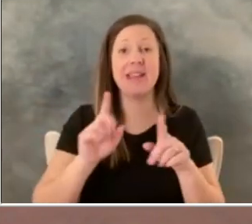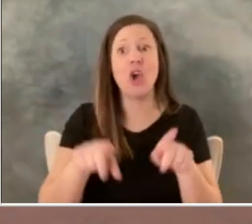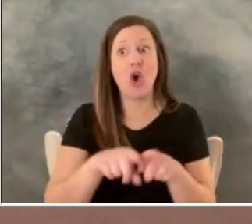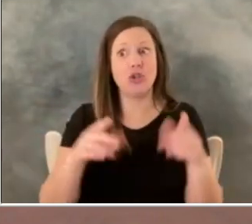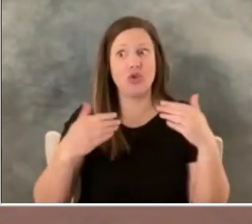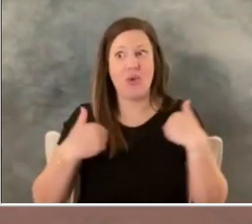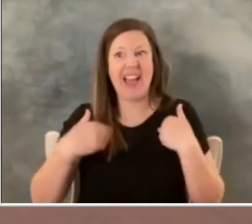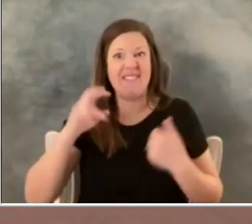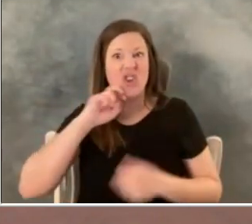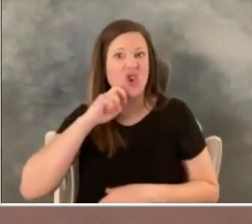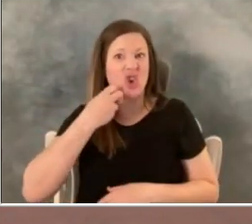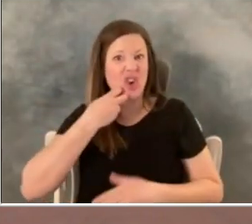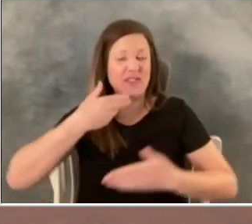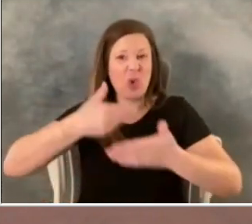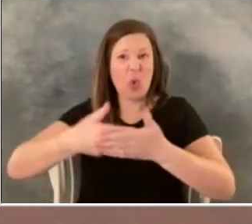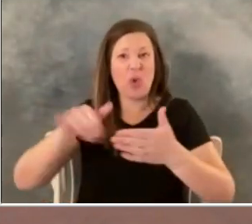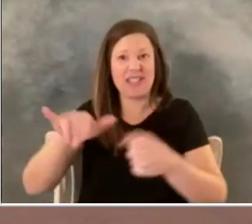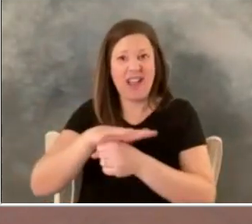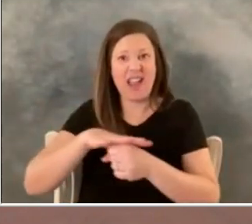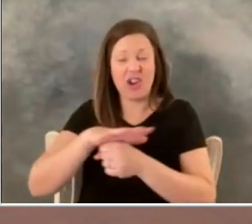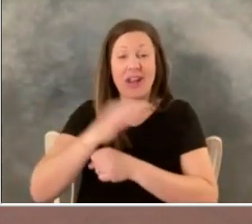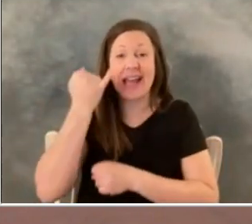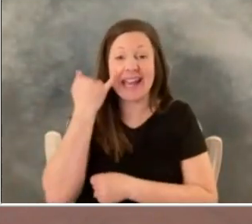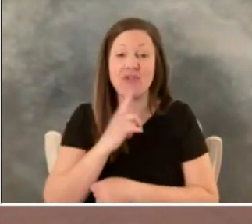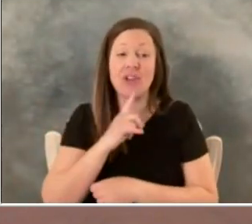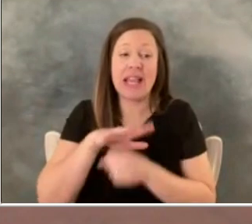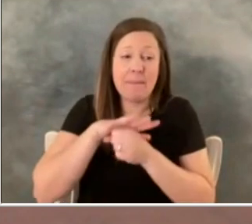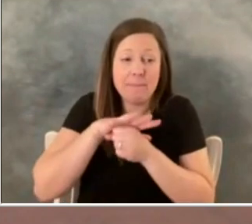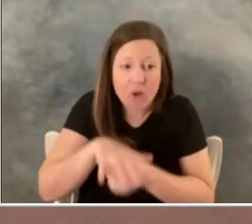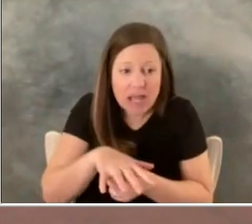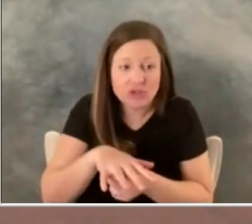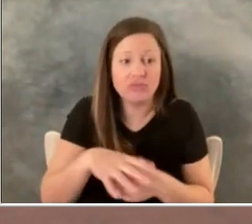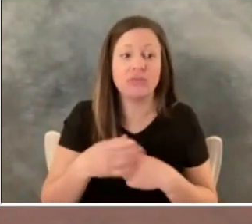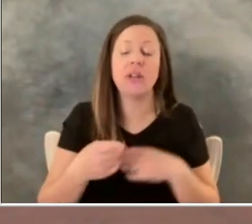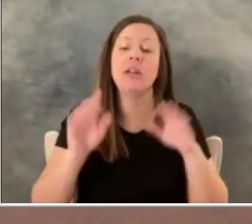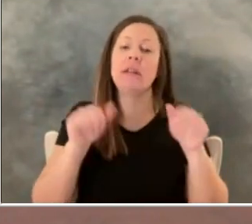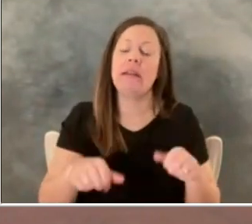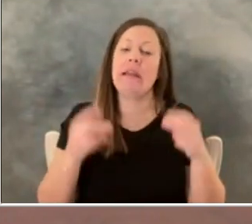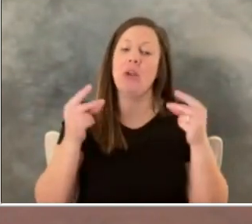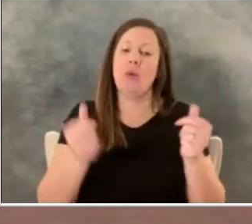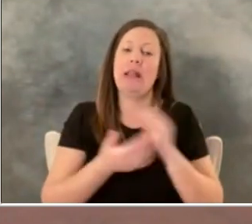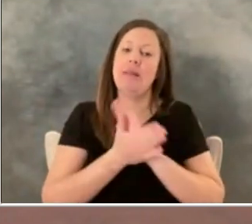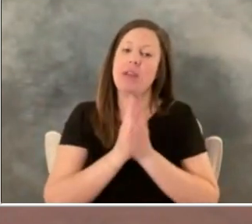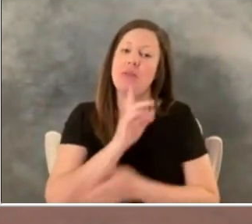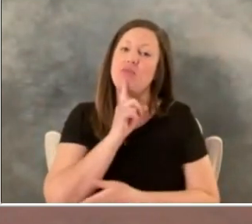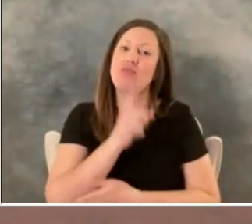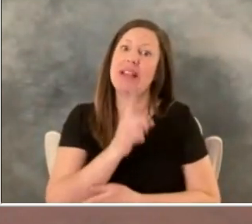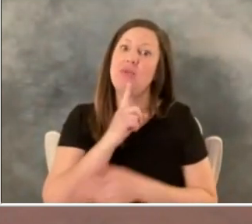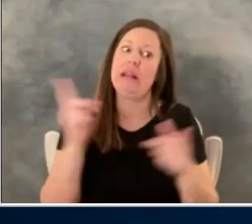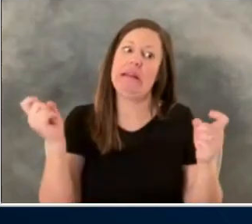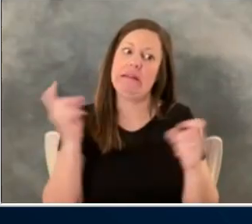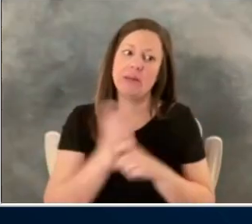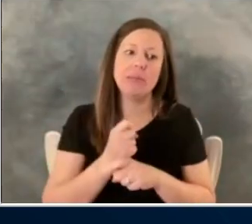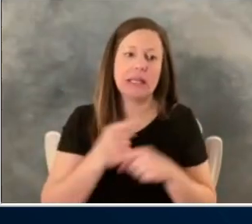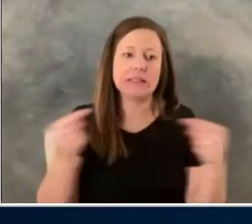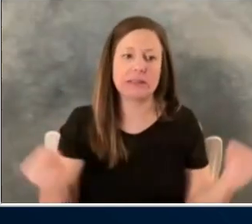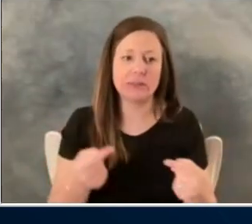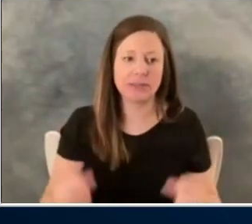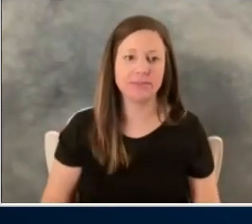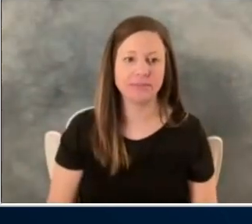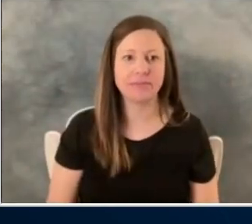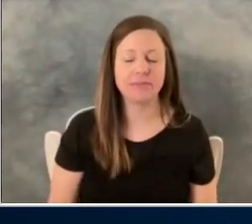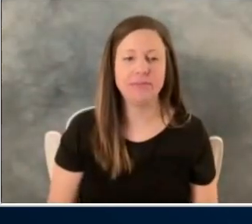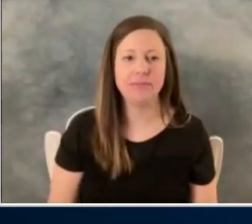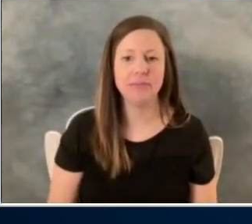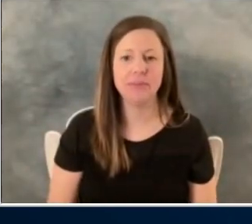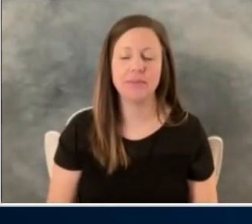often right nearby, and if those are compressed or pressure is put on those, it can quickly become a severe and very complex pain. Dr. Maidman, I'm going to stay